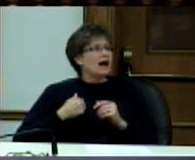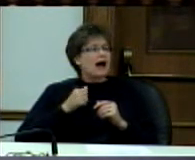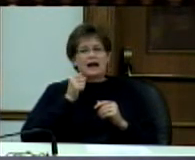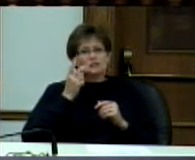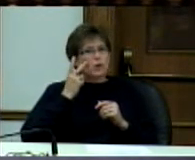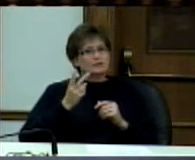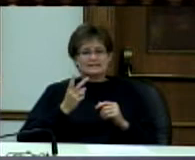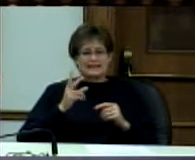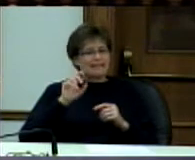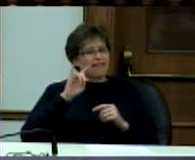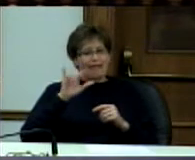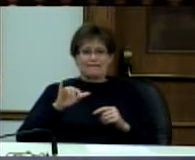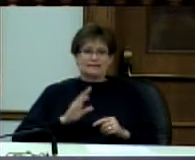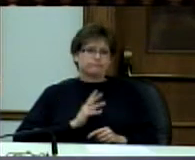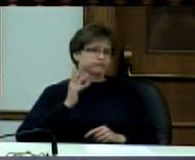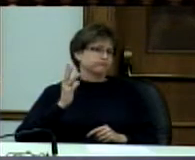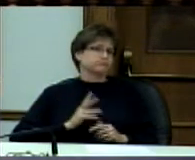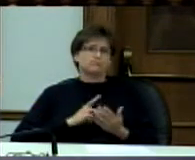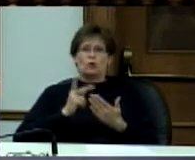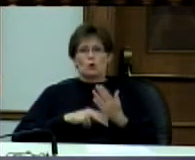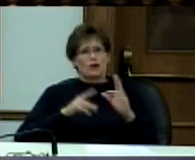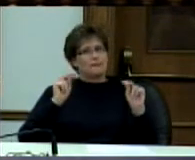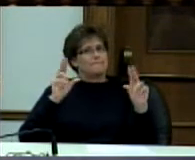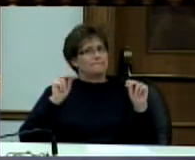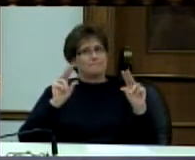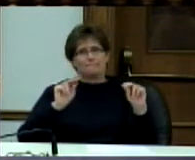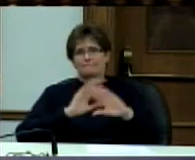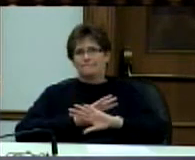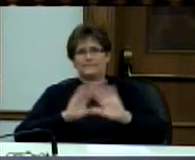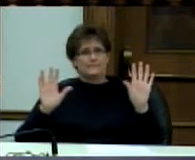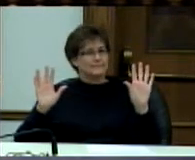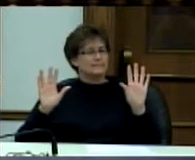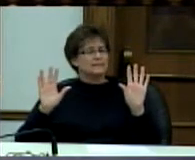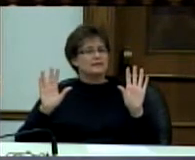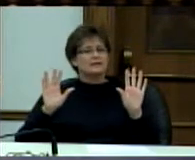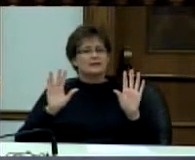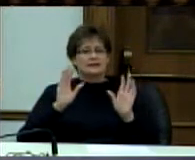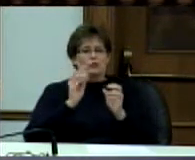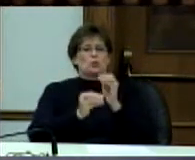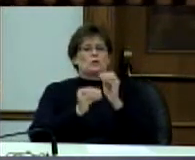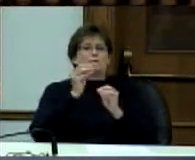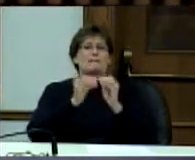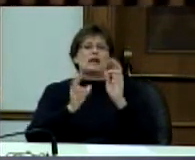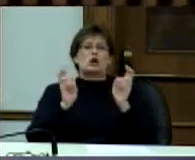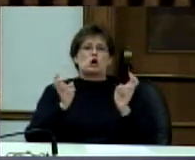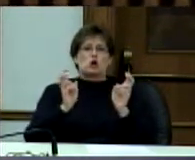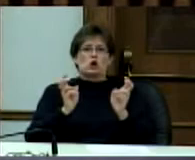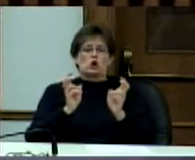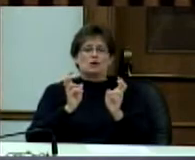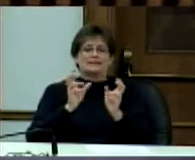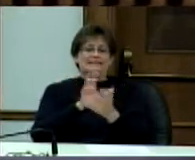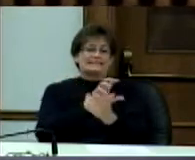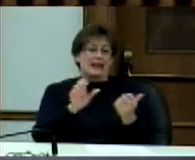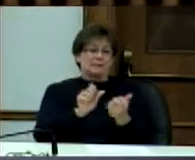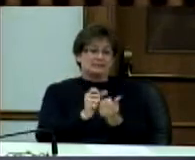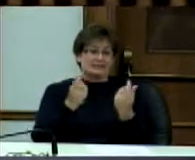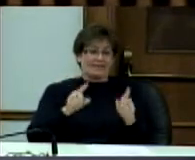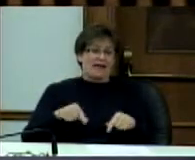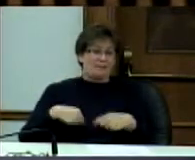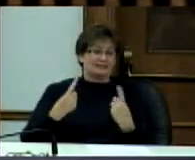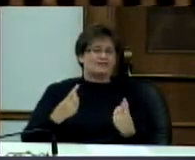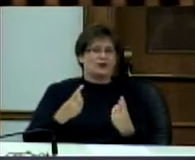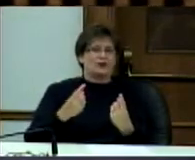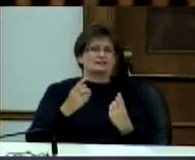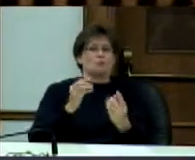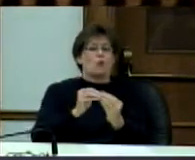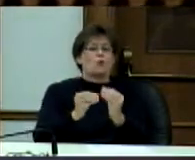I don't see this as a Cadillac program. I see this as a repair of a damaged